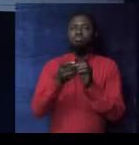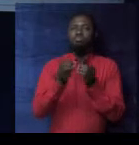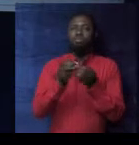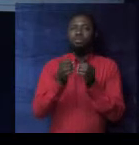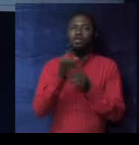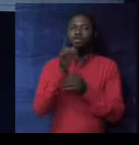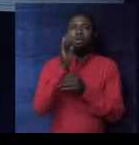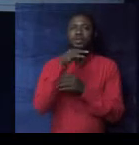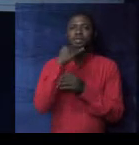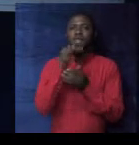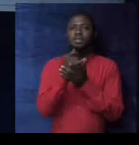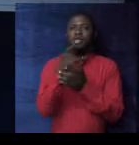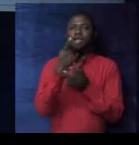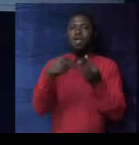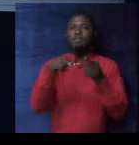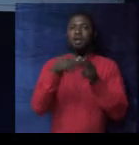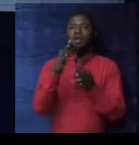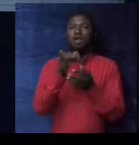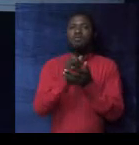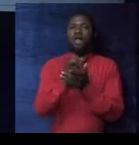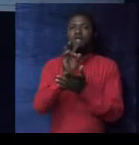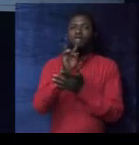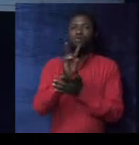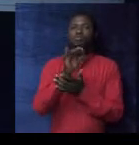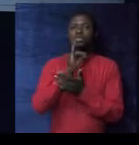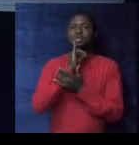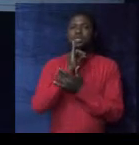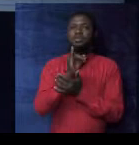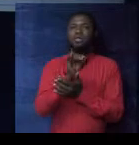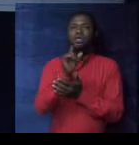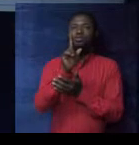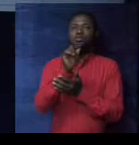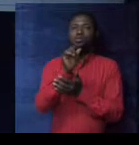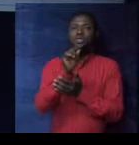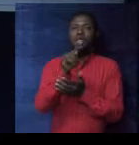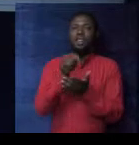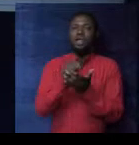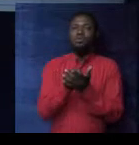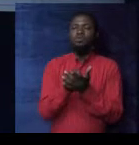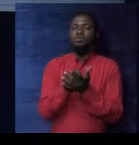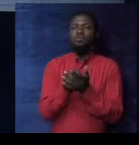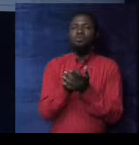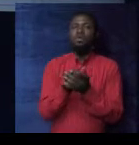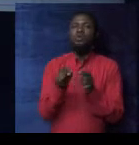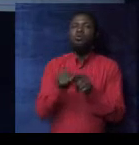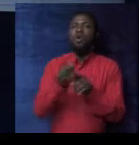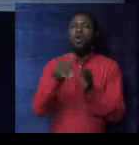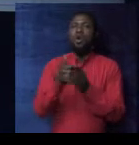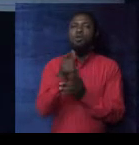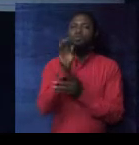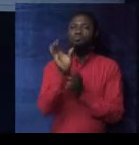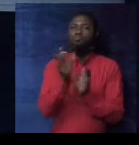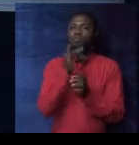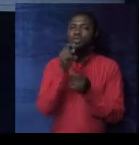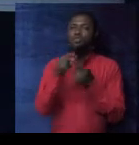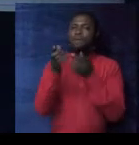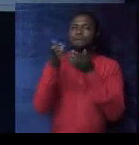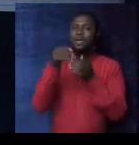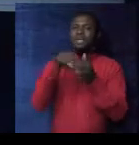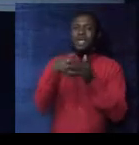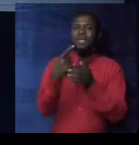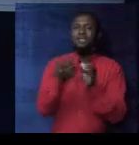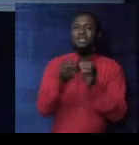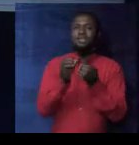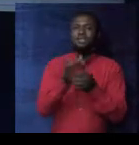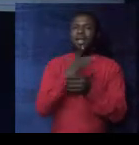digits, 20 falls on the 1,000. So you say the value of that 2 is 20,000. So all